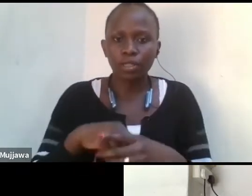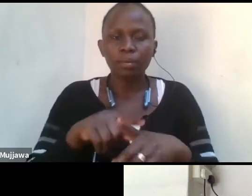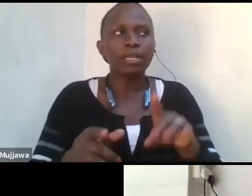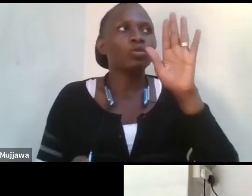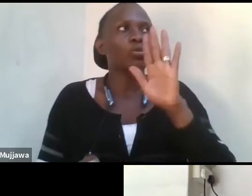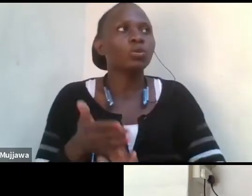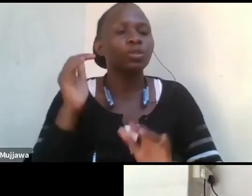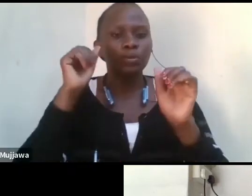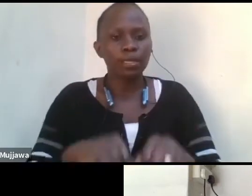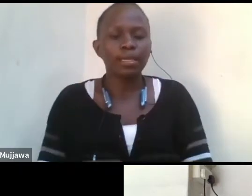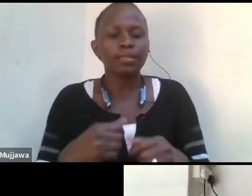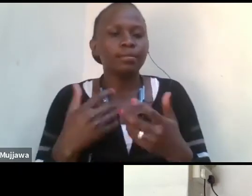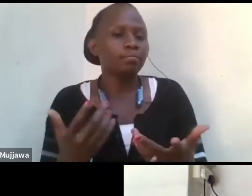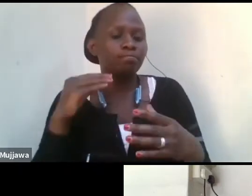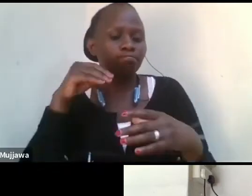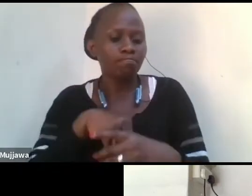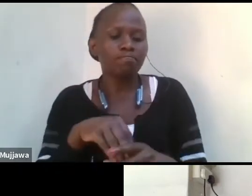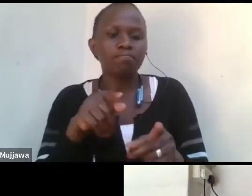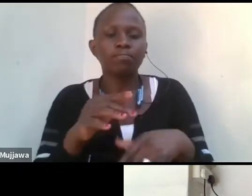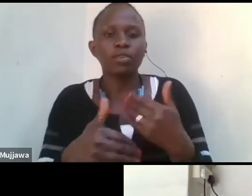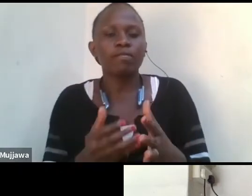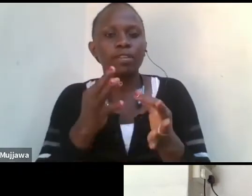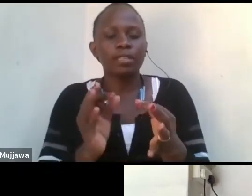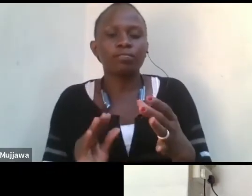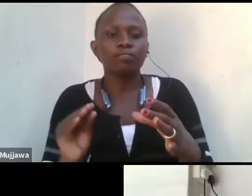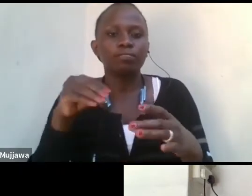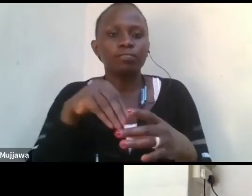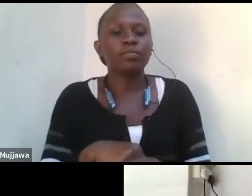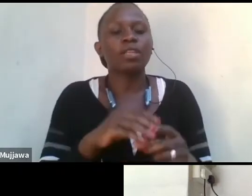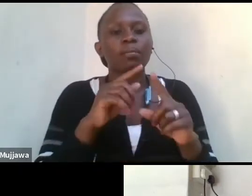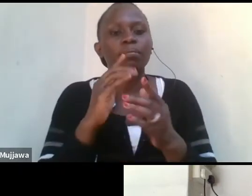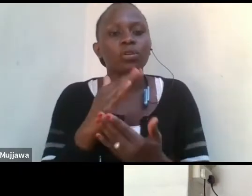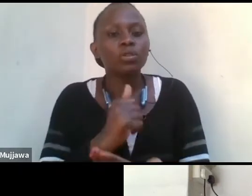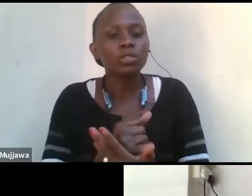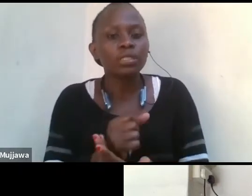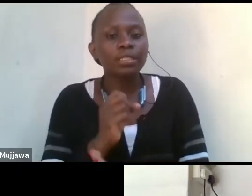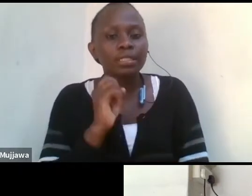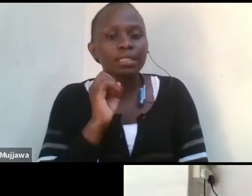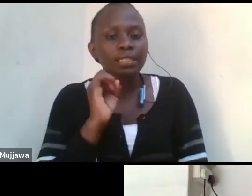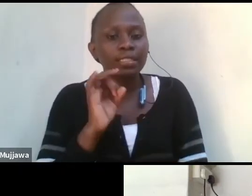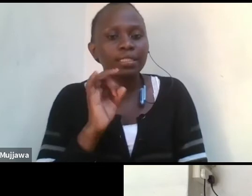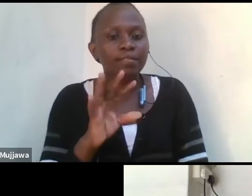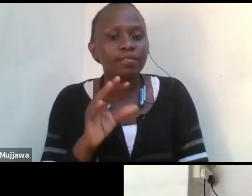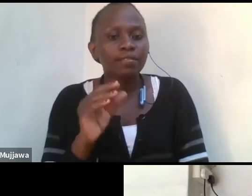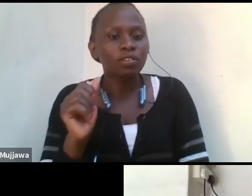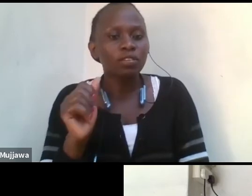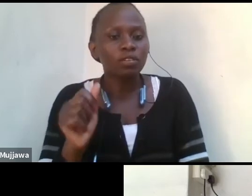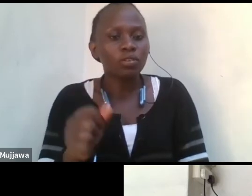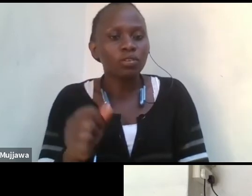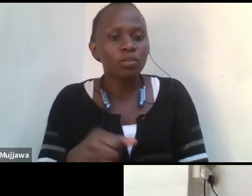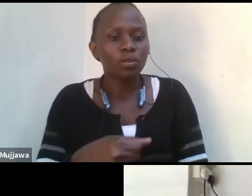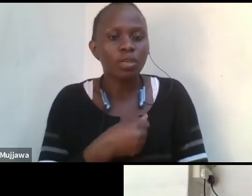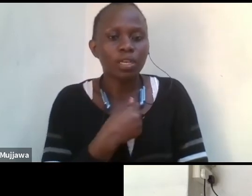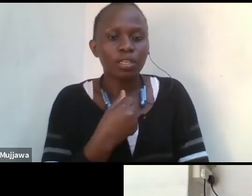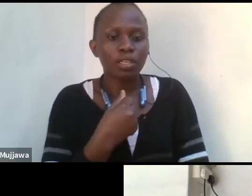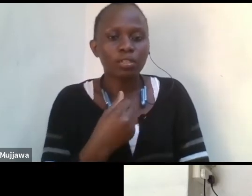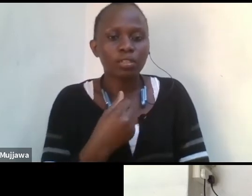get this on board, because suddenly when you cannot get some of these items from outside the country, you're forced to find a solution